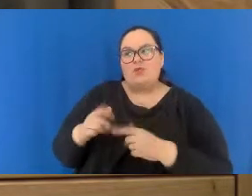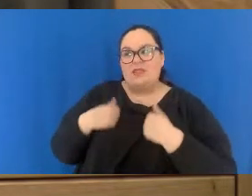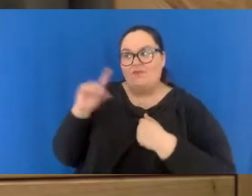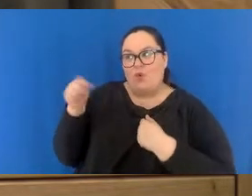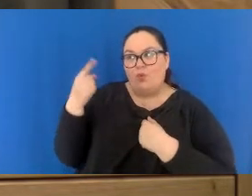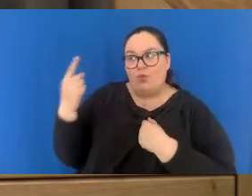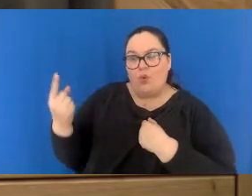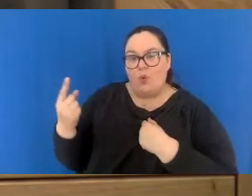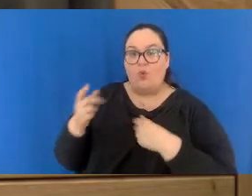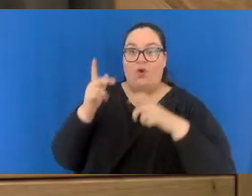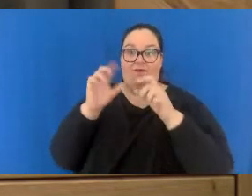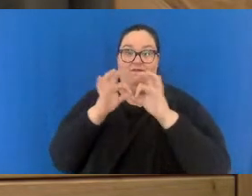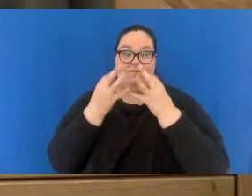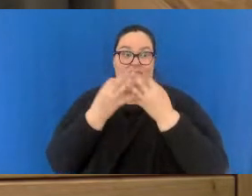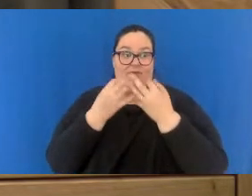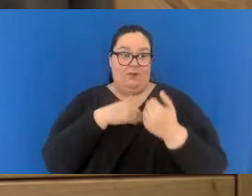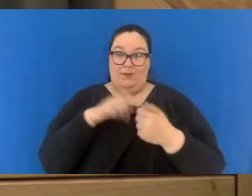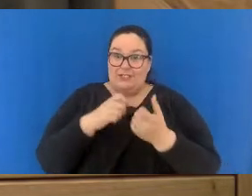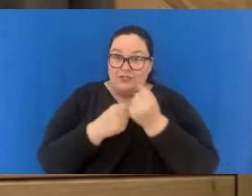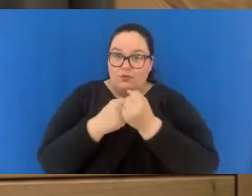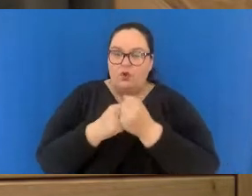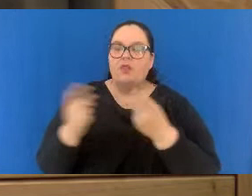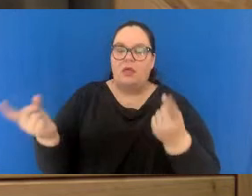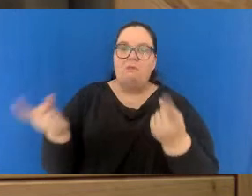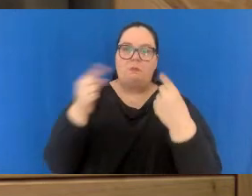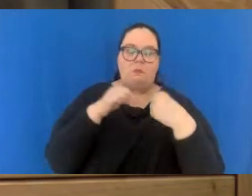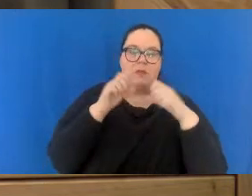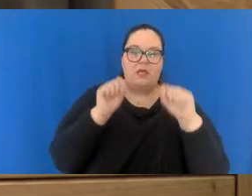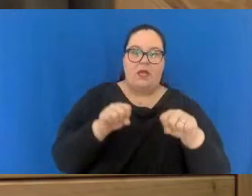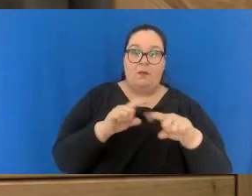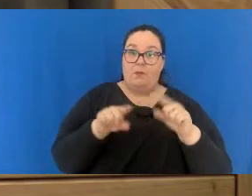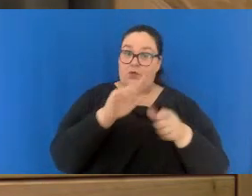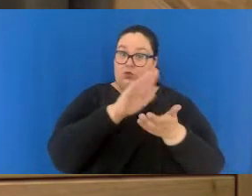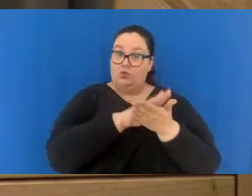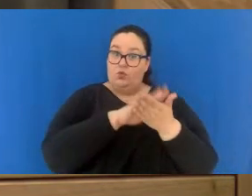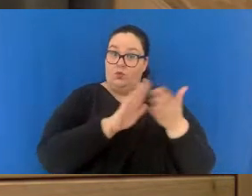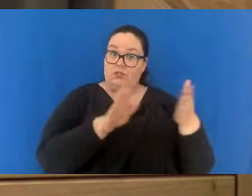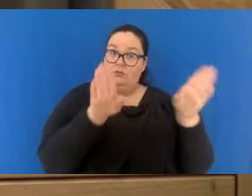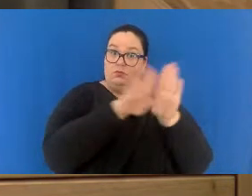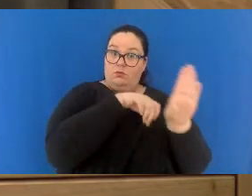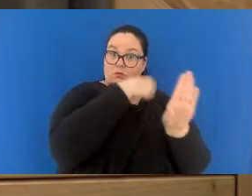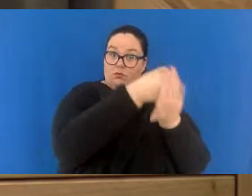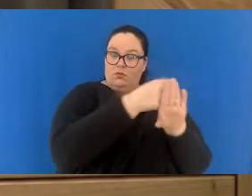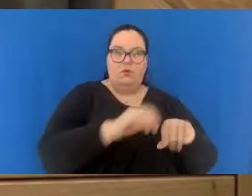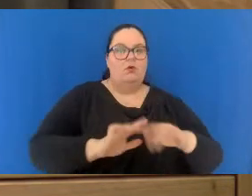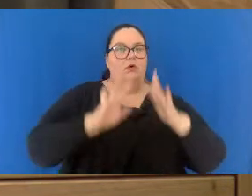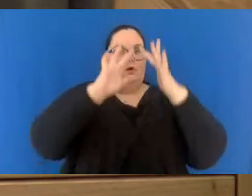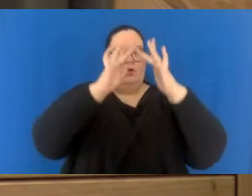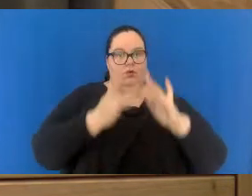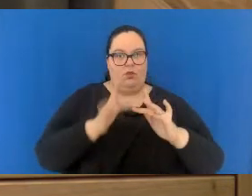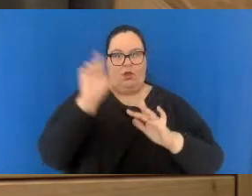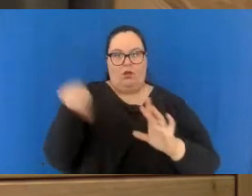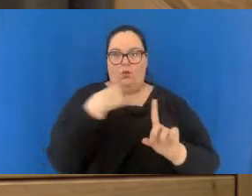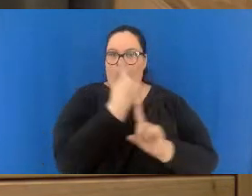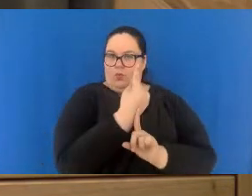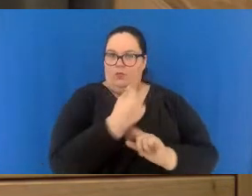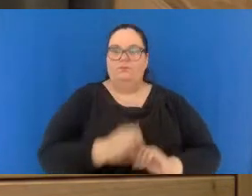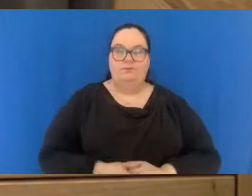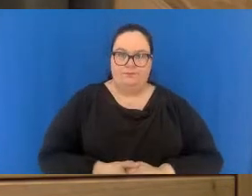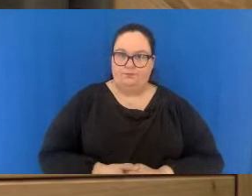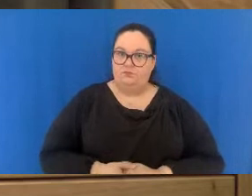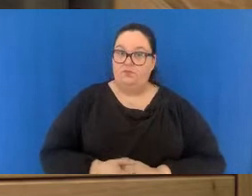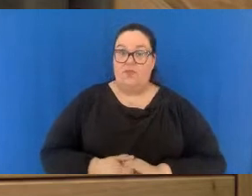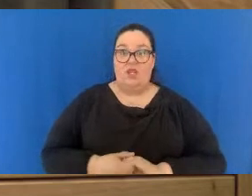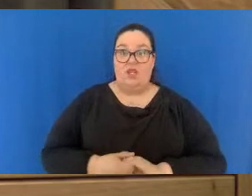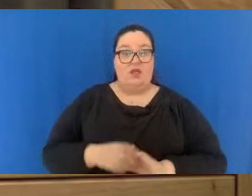who needs support. Schools in the lockdown area will move to online learning only. No